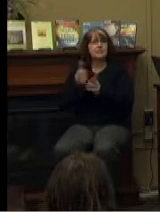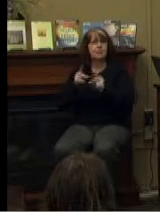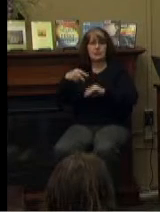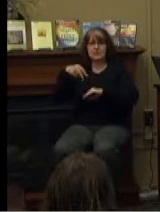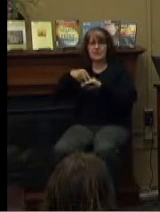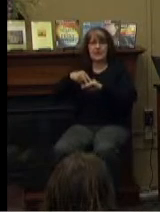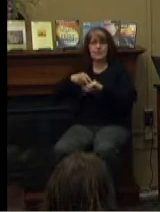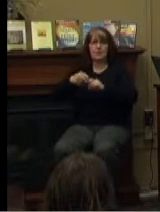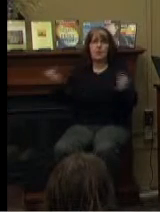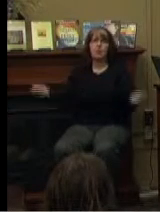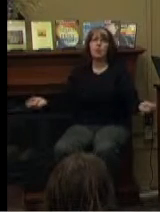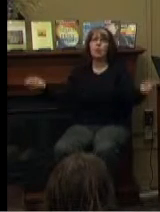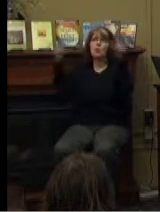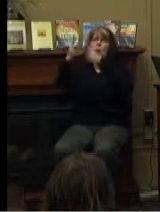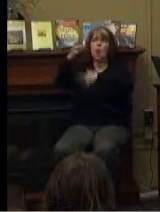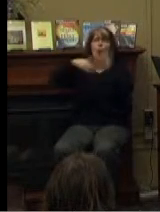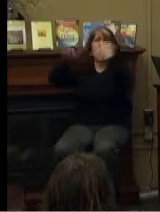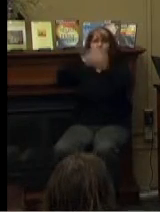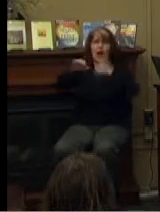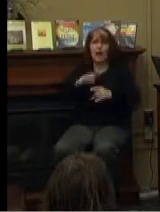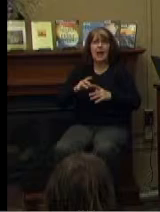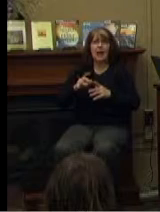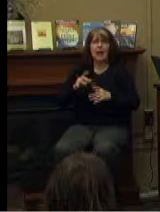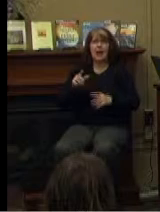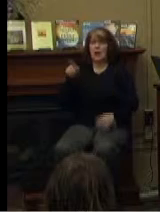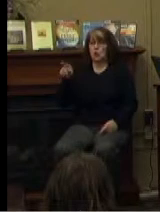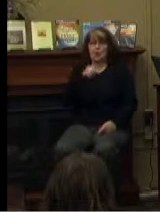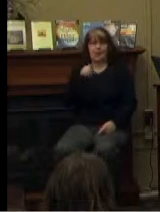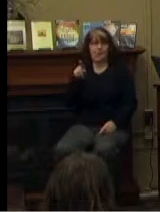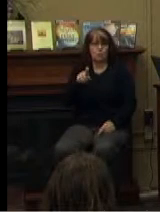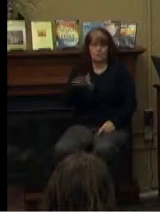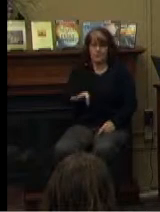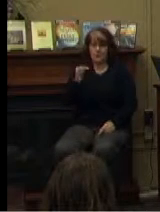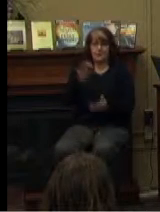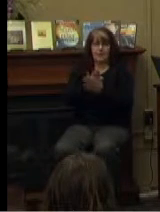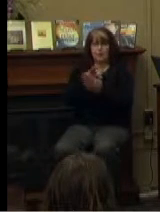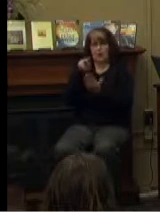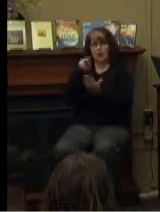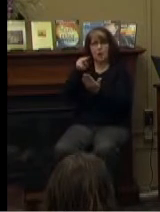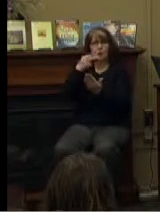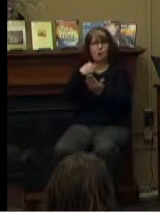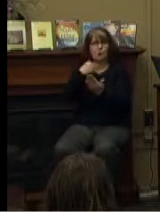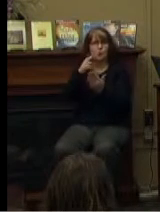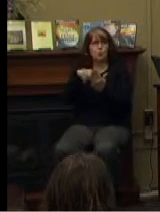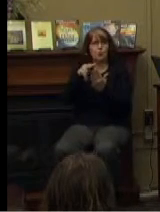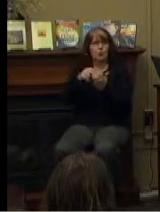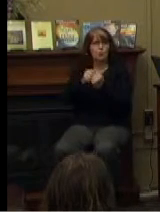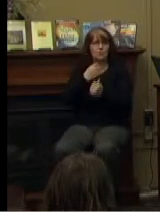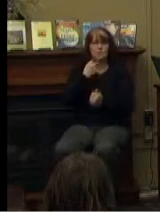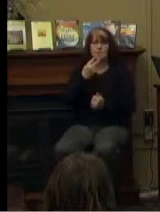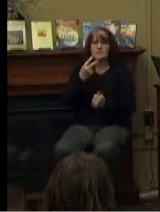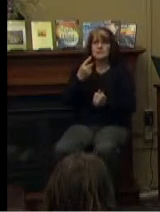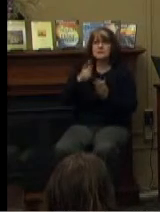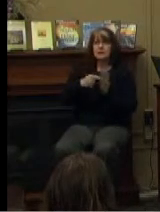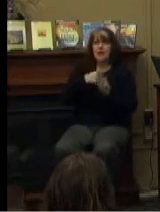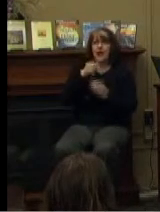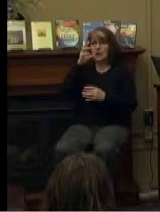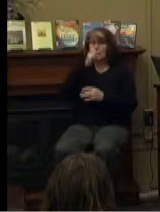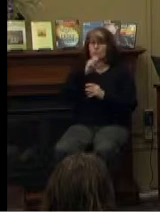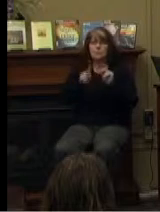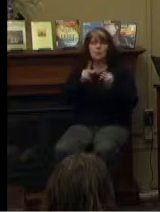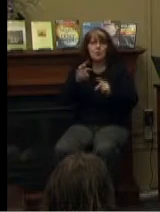and have to read what it says. And some of the assumptions that I make when I do this activity is that people actually know what those words